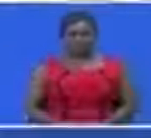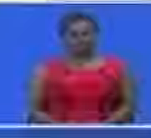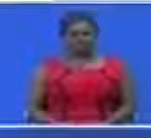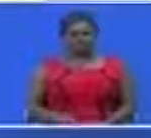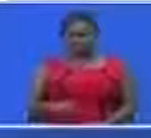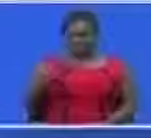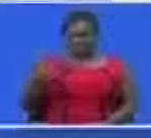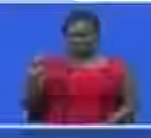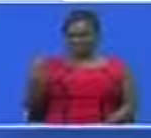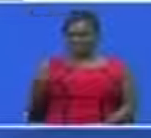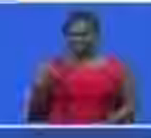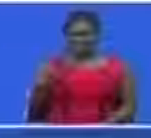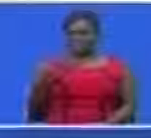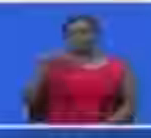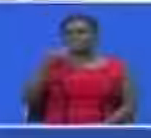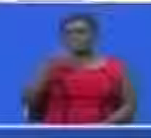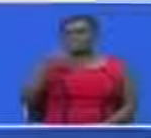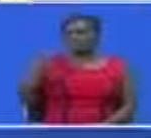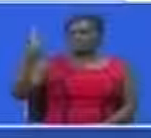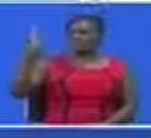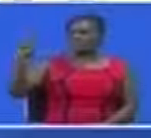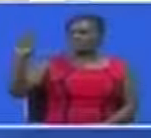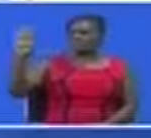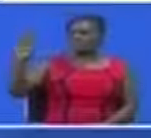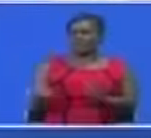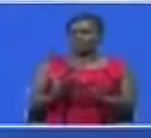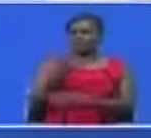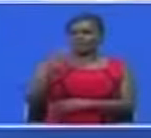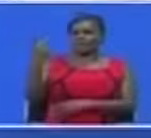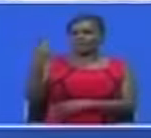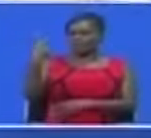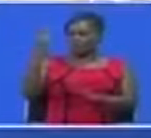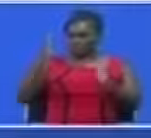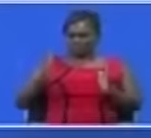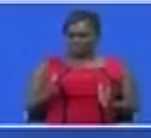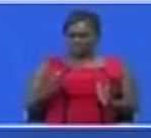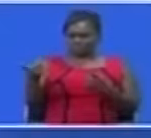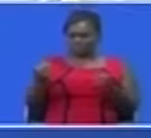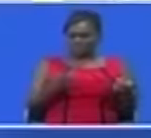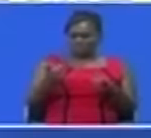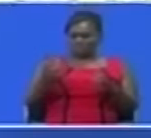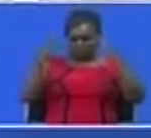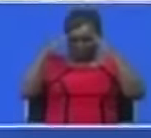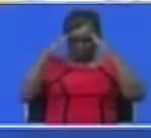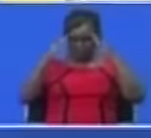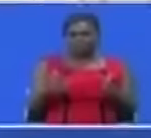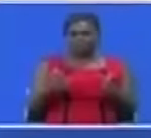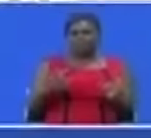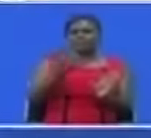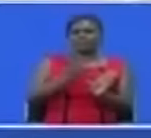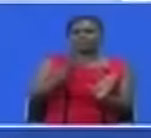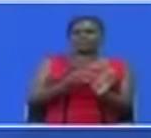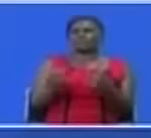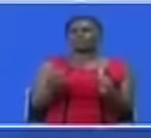As the first junior NBA in Kenya was launched in Nairobi, one person seemed to draw attention for youngsters that would be taking part